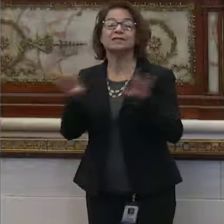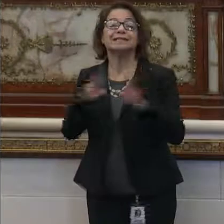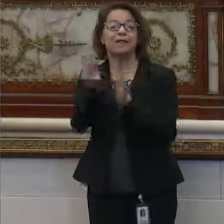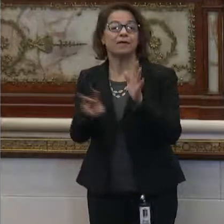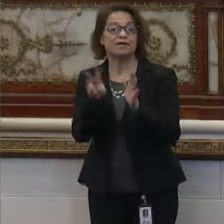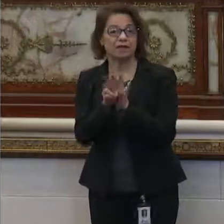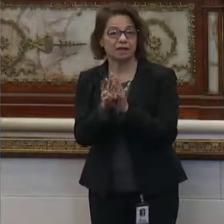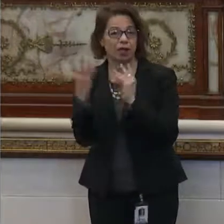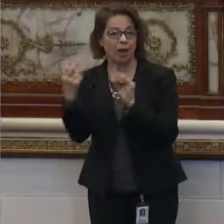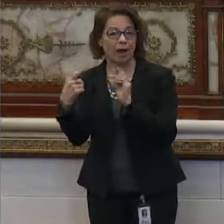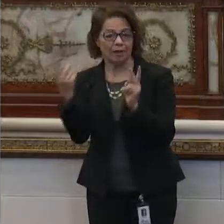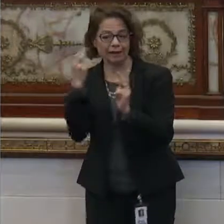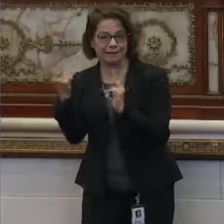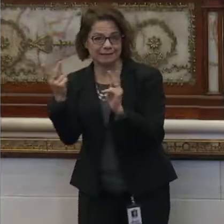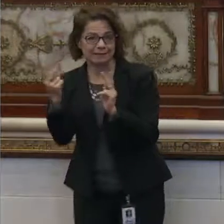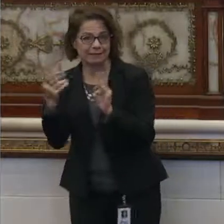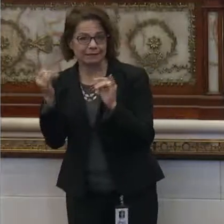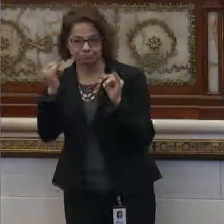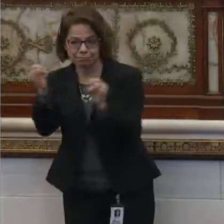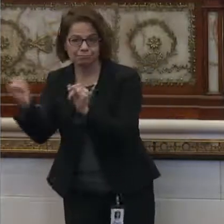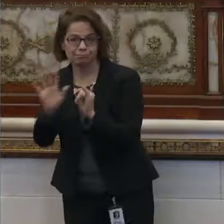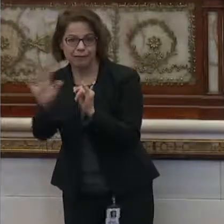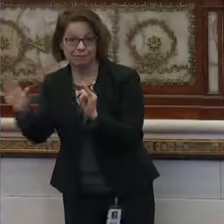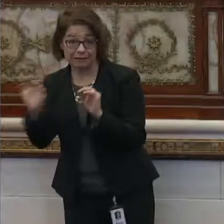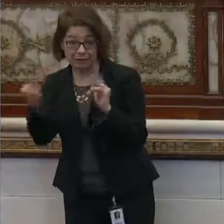take a look at it individually.